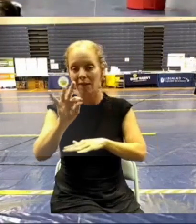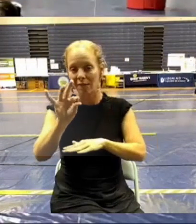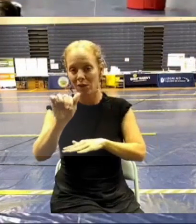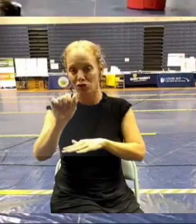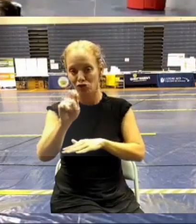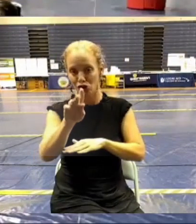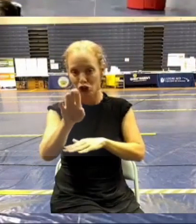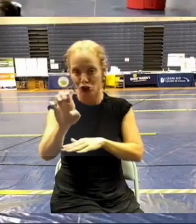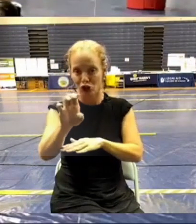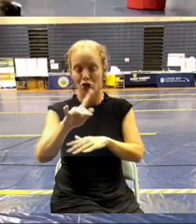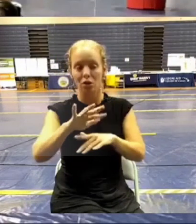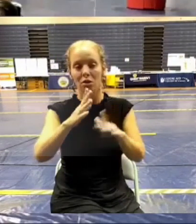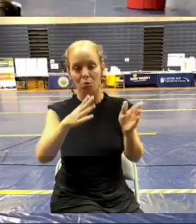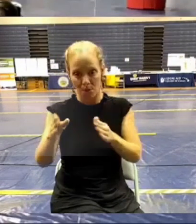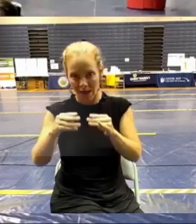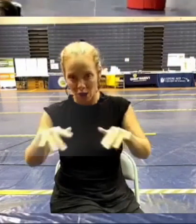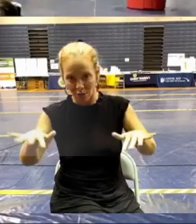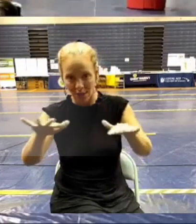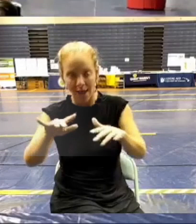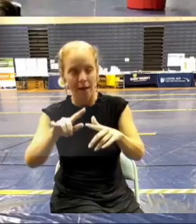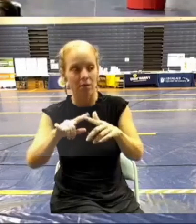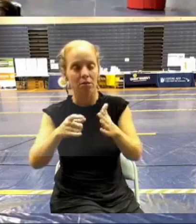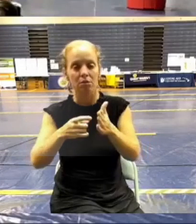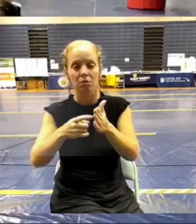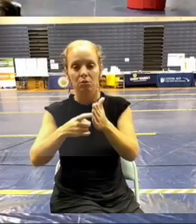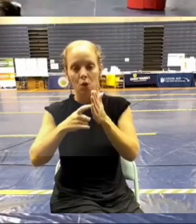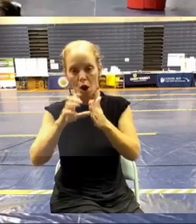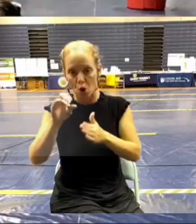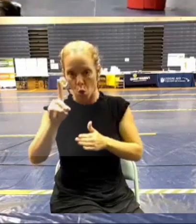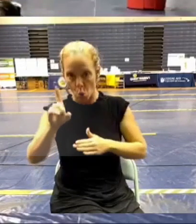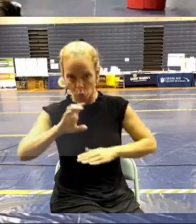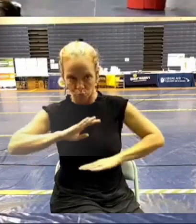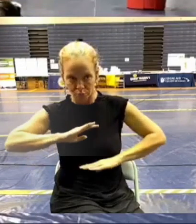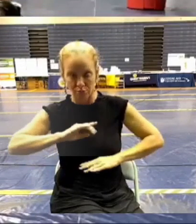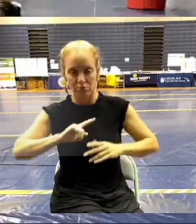in, prepare the land, meet all the code requirements here,